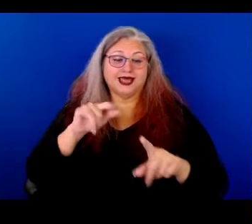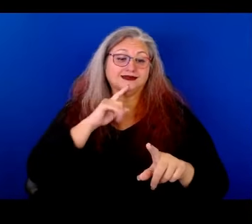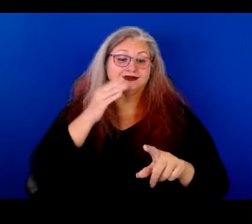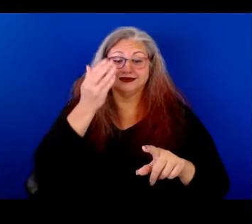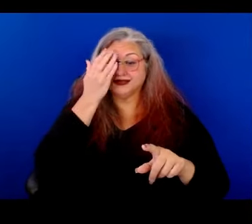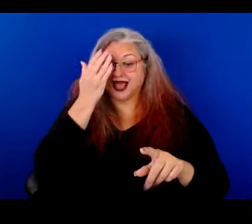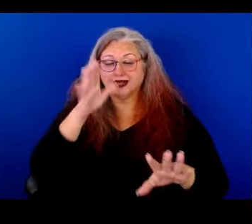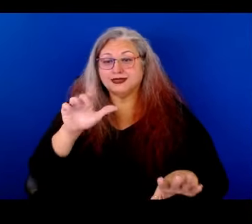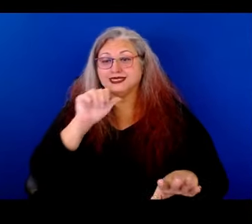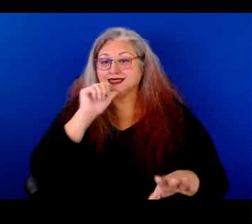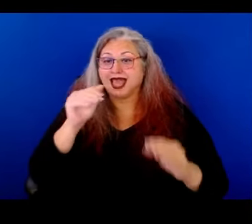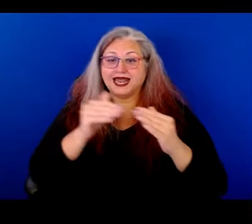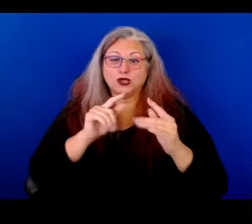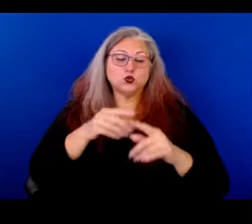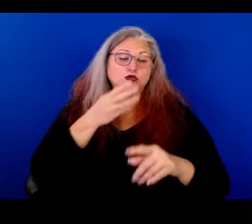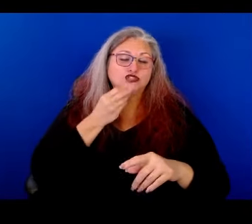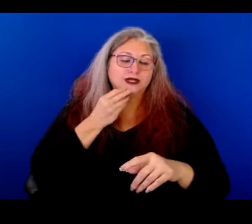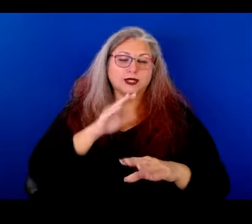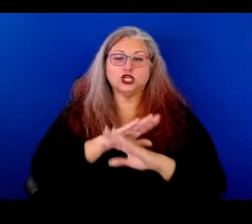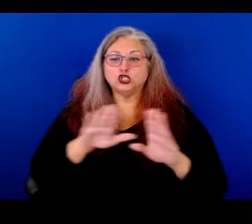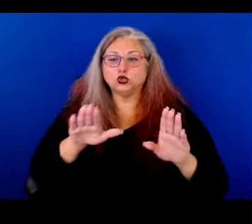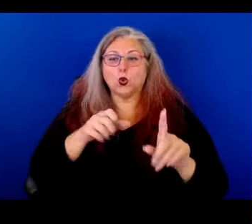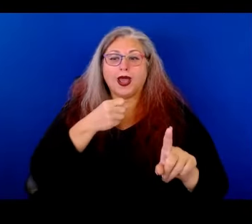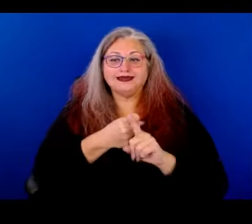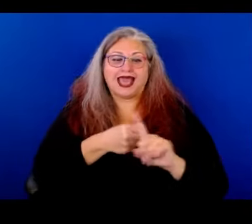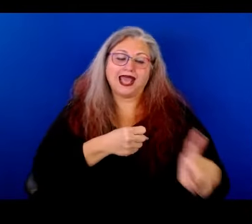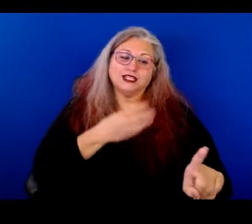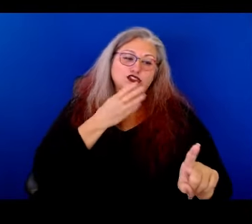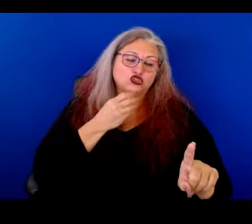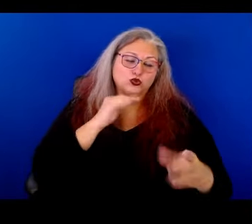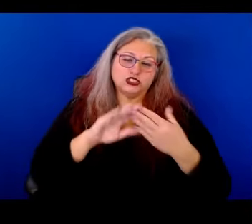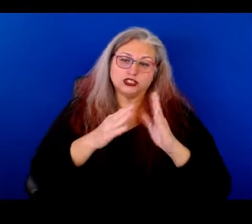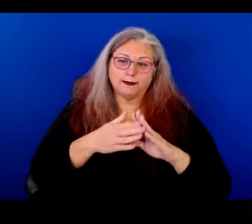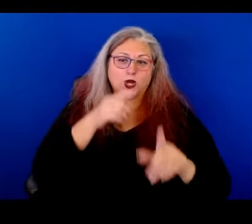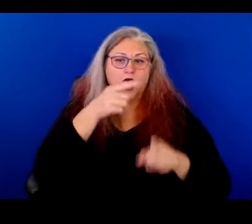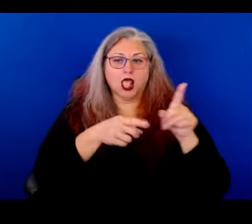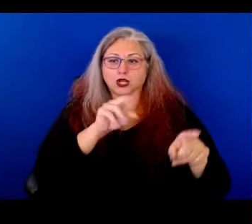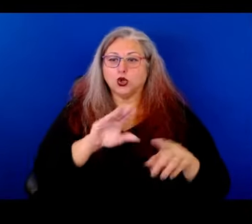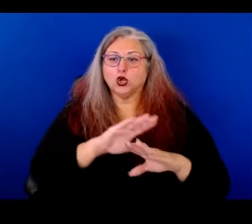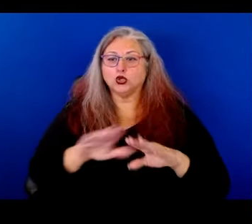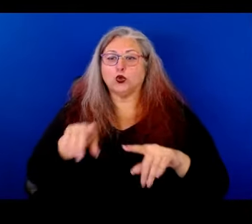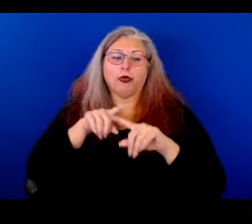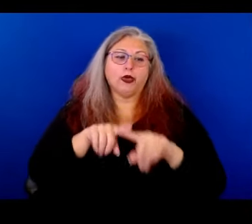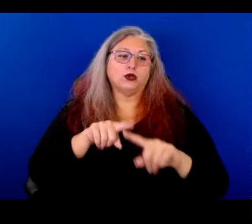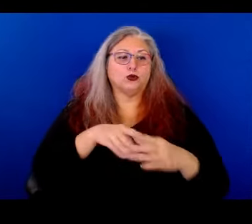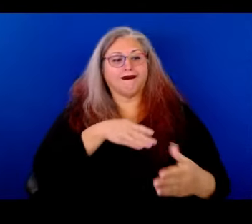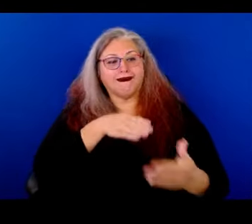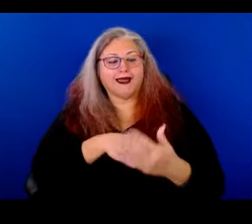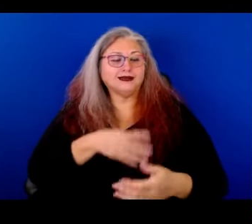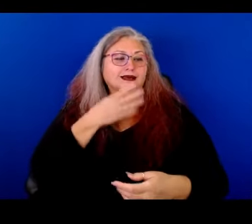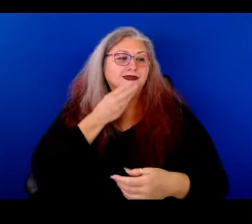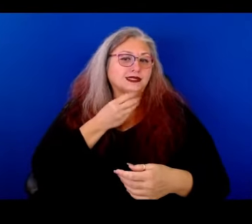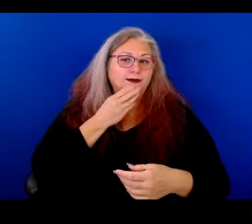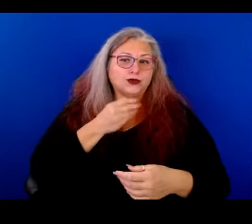Zionism is not Judaism. Please do not attack the Jewish community. Please do not lean into